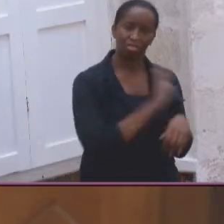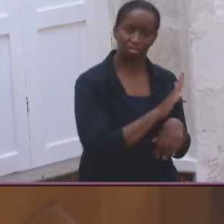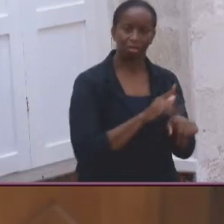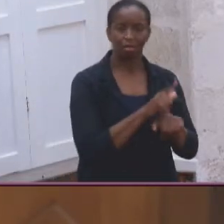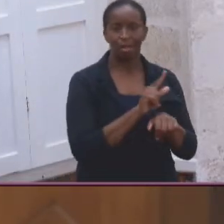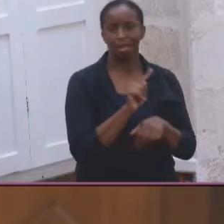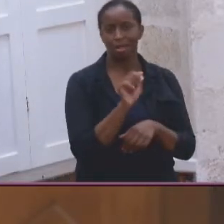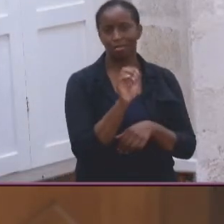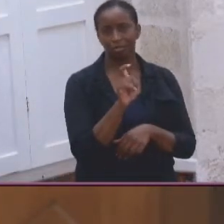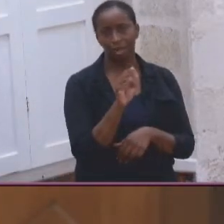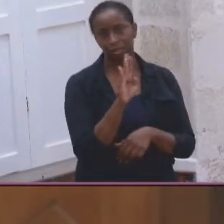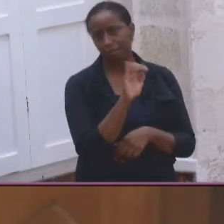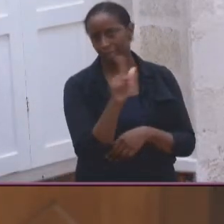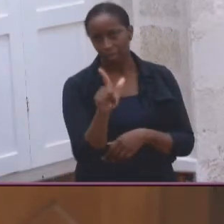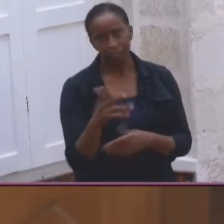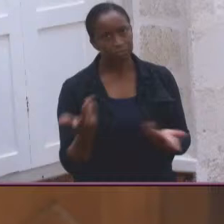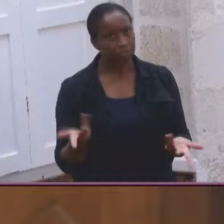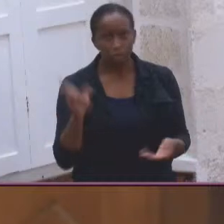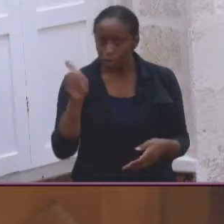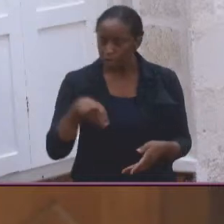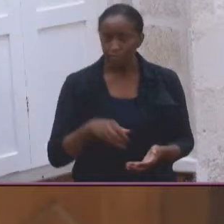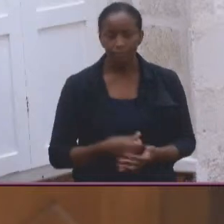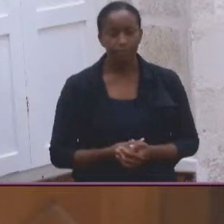There's always the issue of rats.